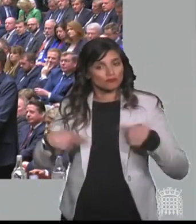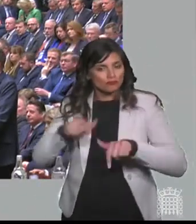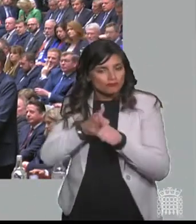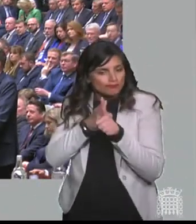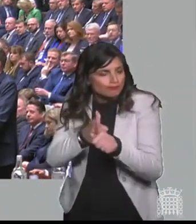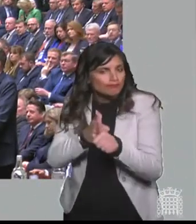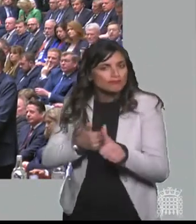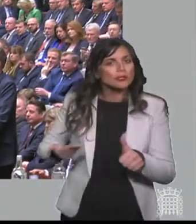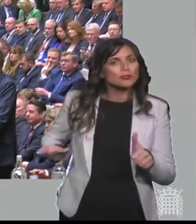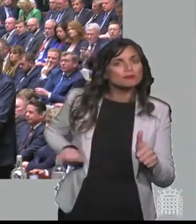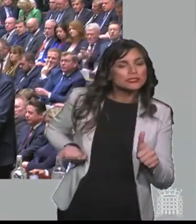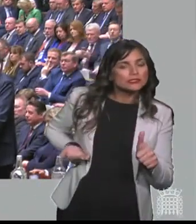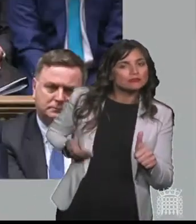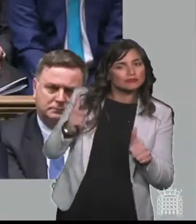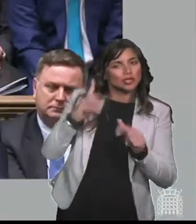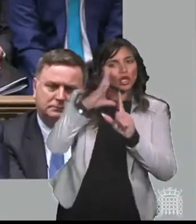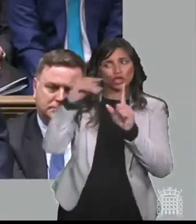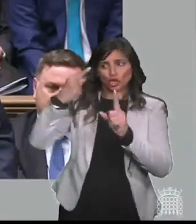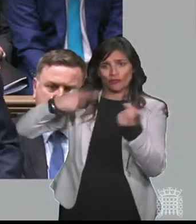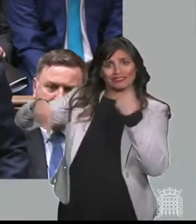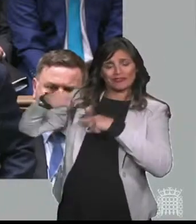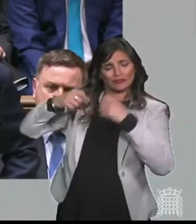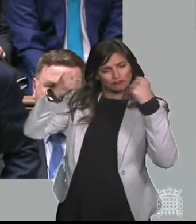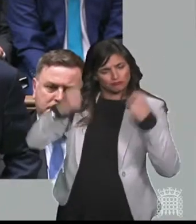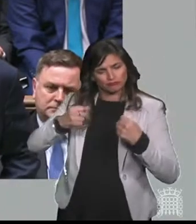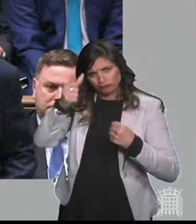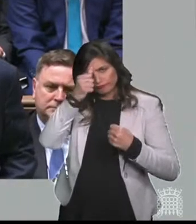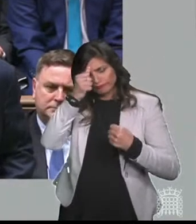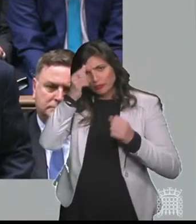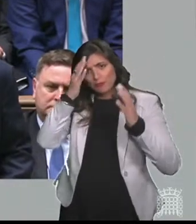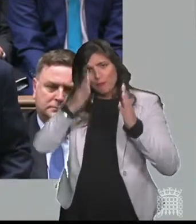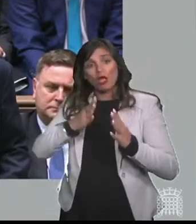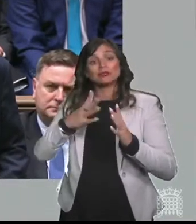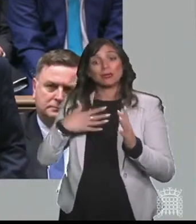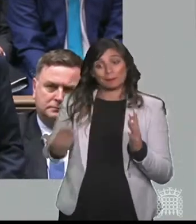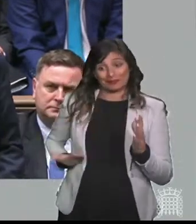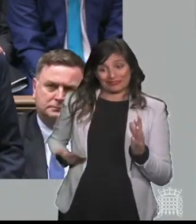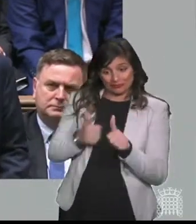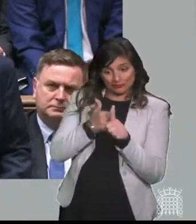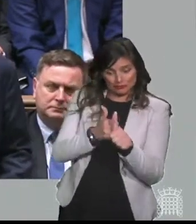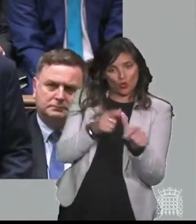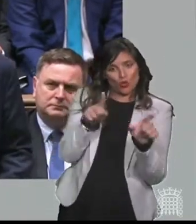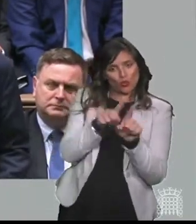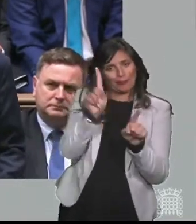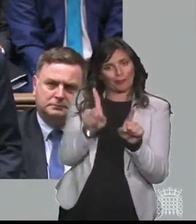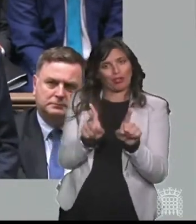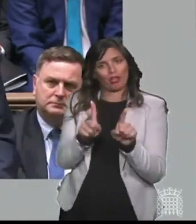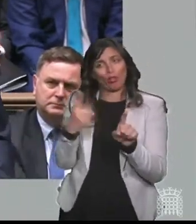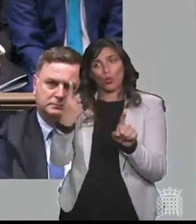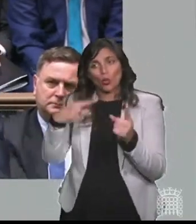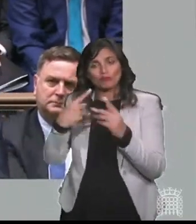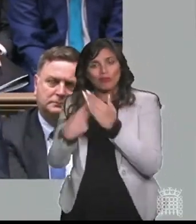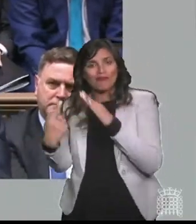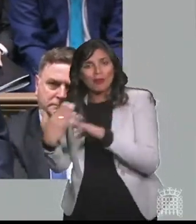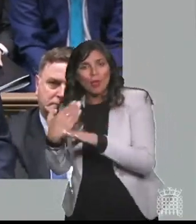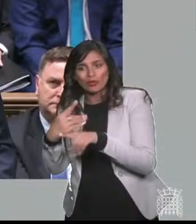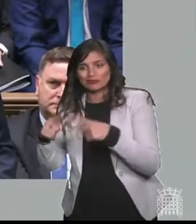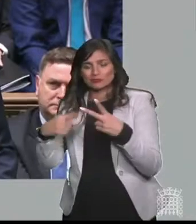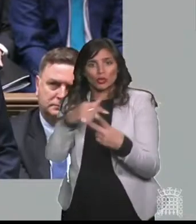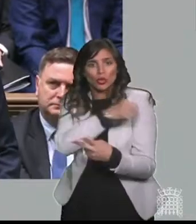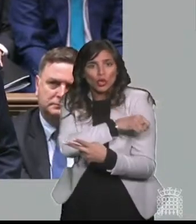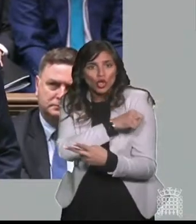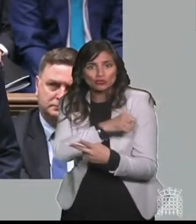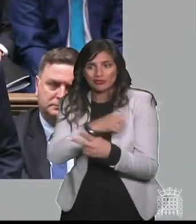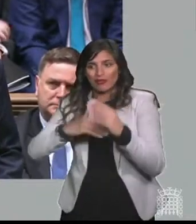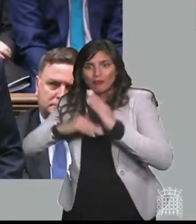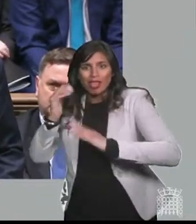no business can succeed. The entrepreneur taking risks, the builder working weekends, the nurse working nights, and the